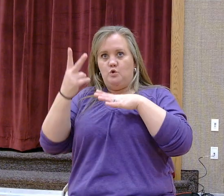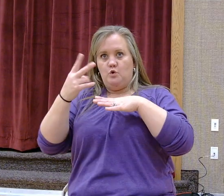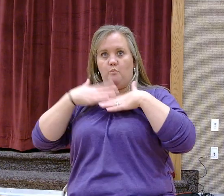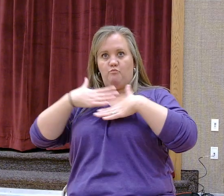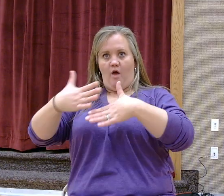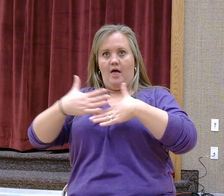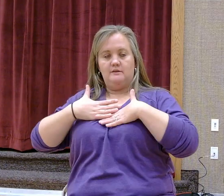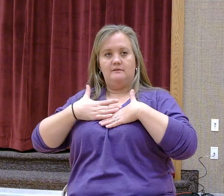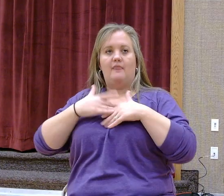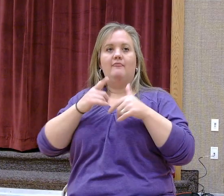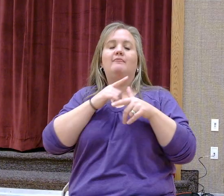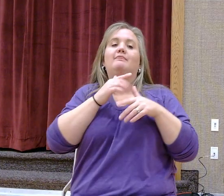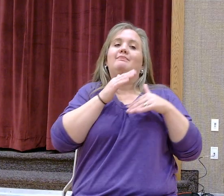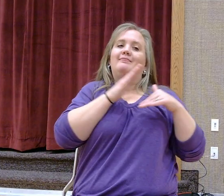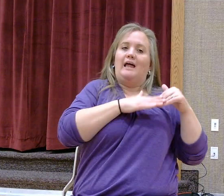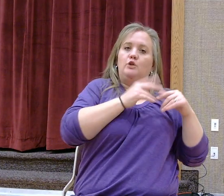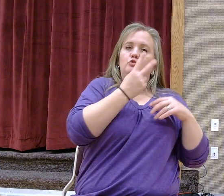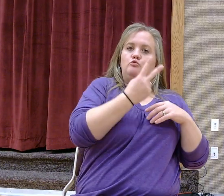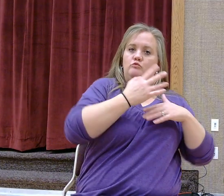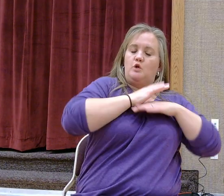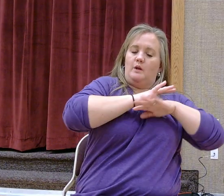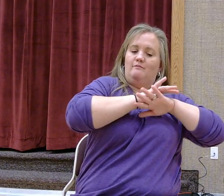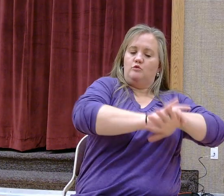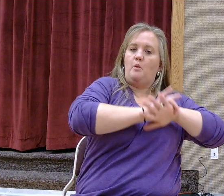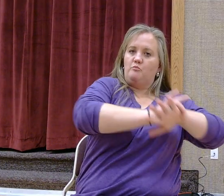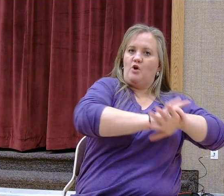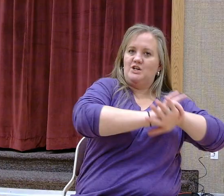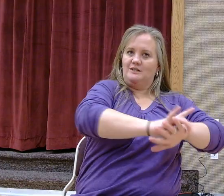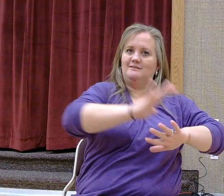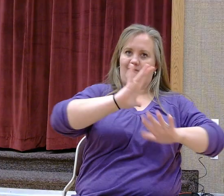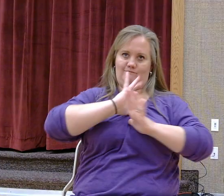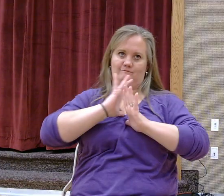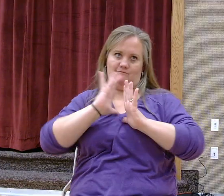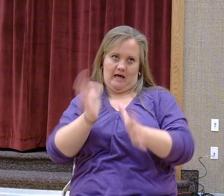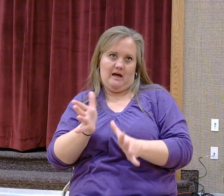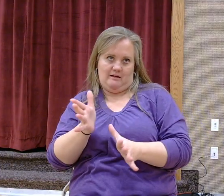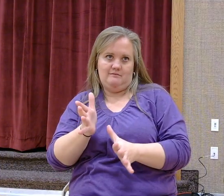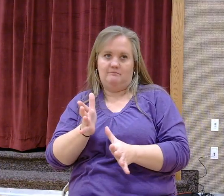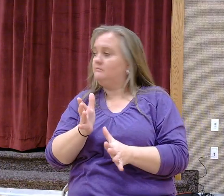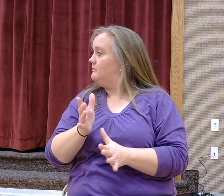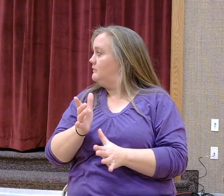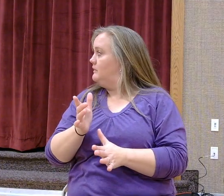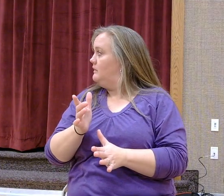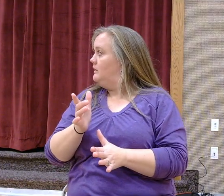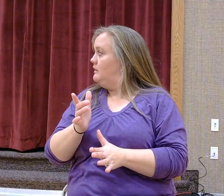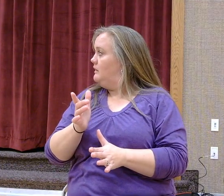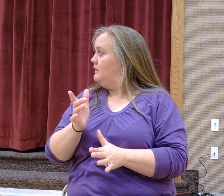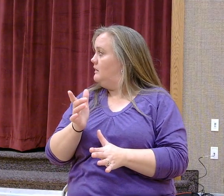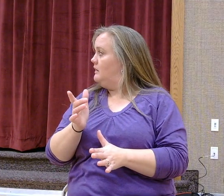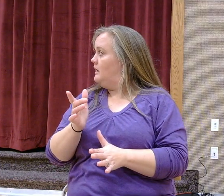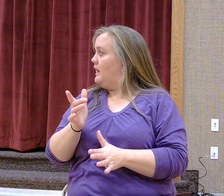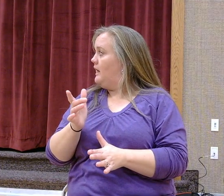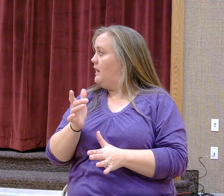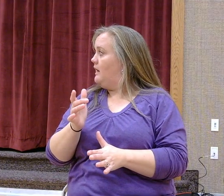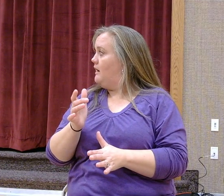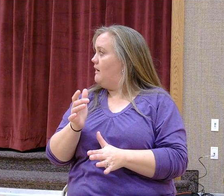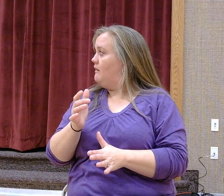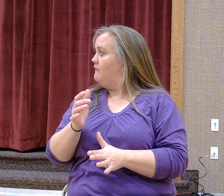compressions is fine. At least you're doing something. So I'm going to show you here. We have this cool mannequin. So I'm going to put a little hole in one of my